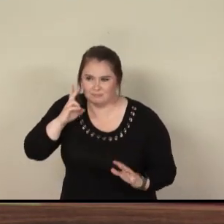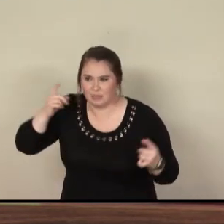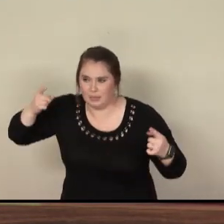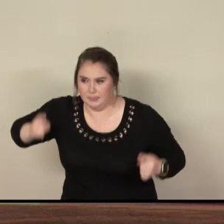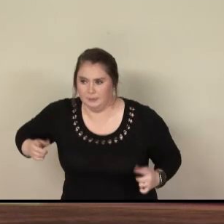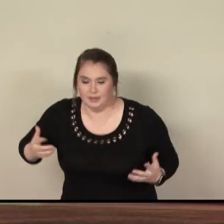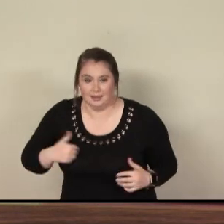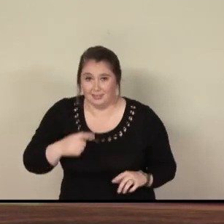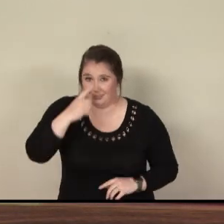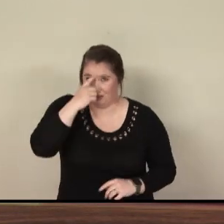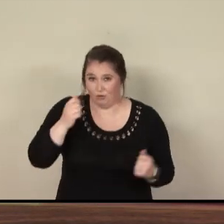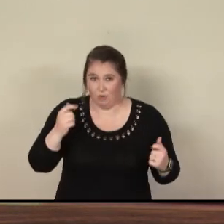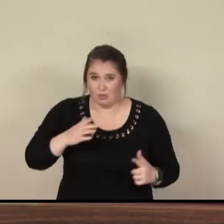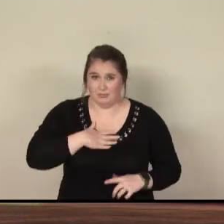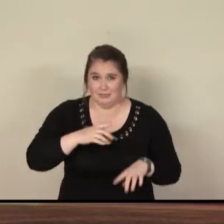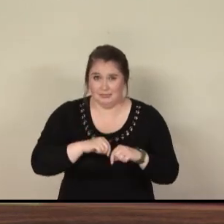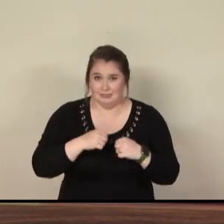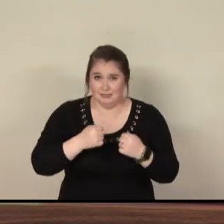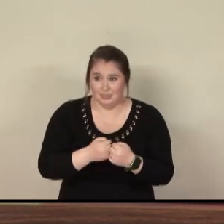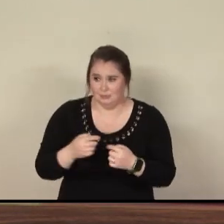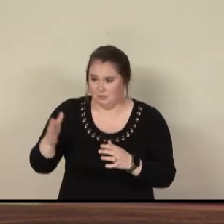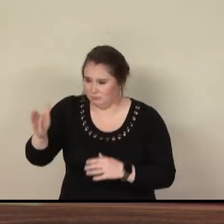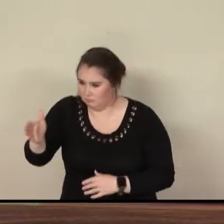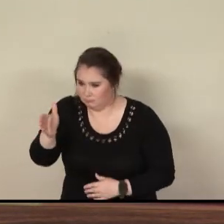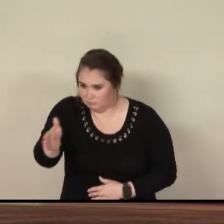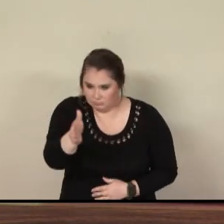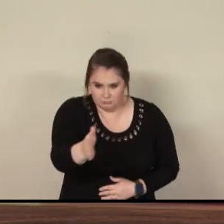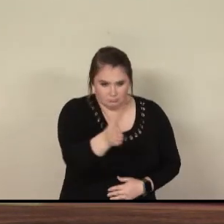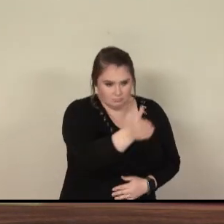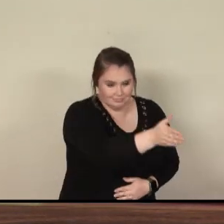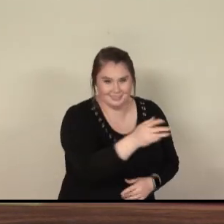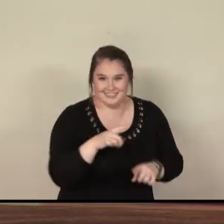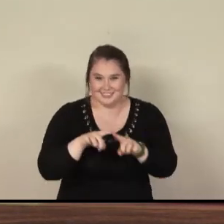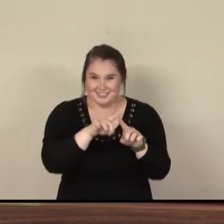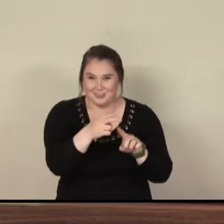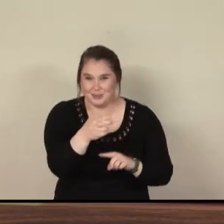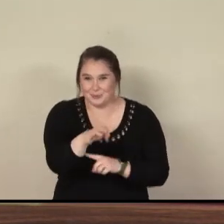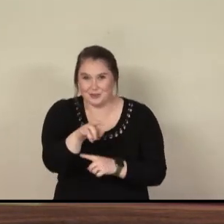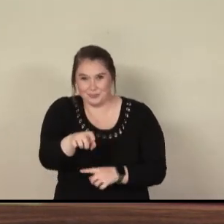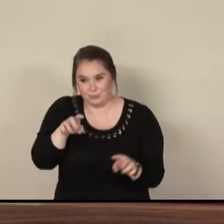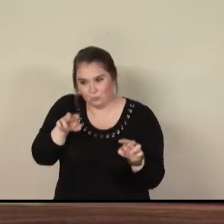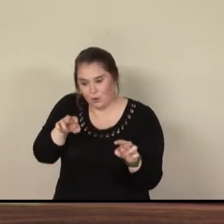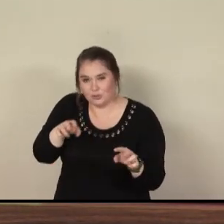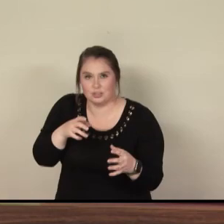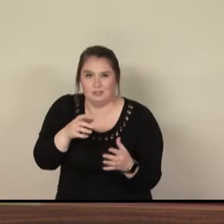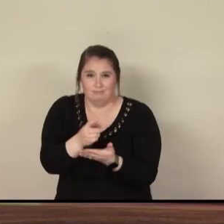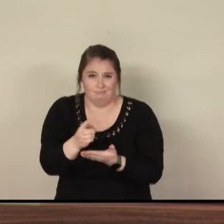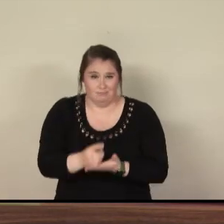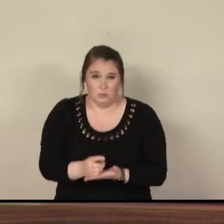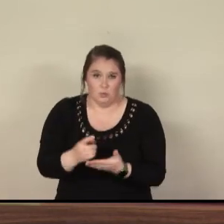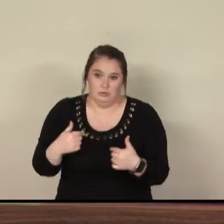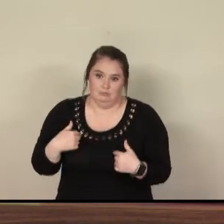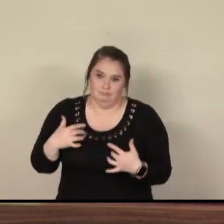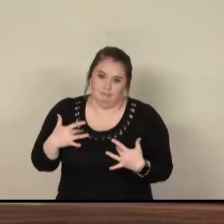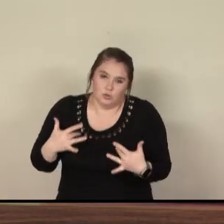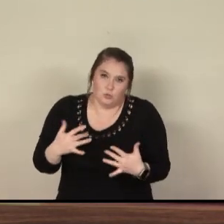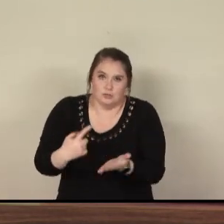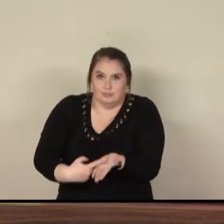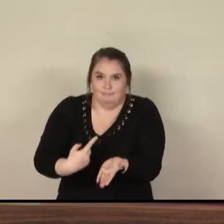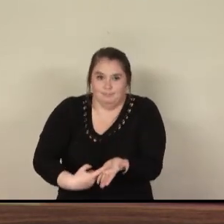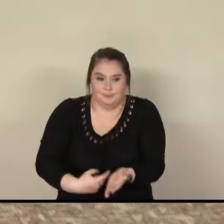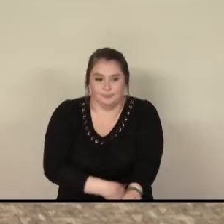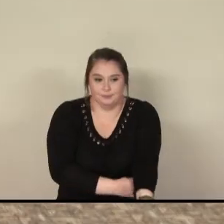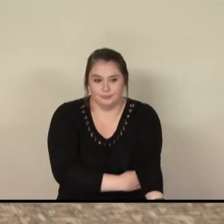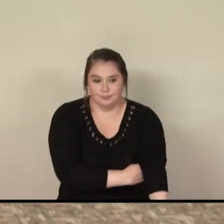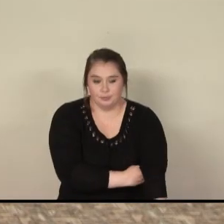I think every one of my team has assigned different bills to watch, and we've been talking about them every week, so thank you.